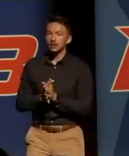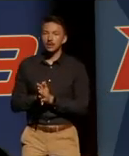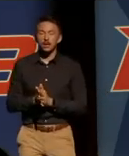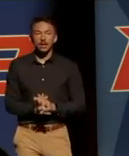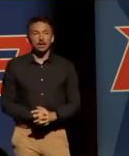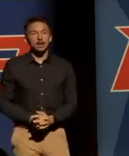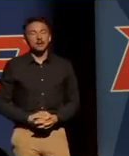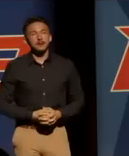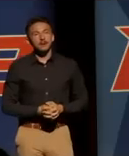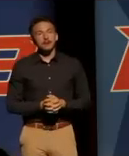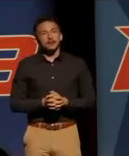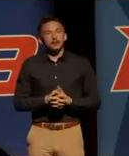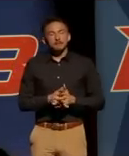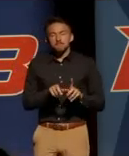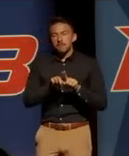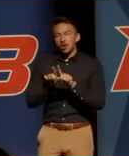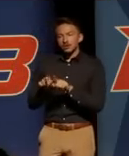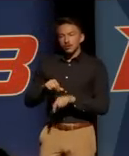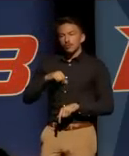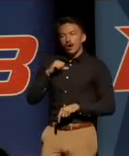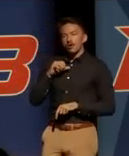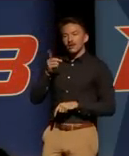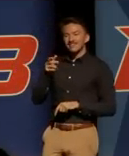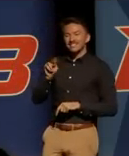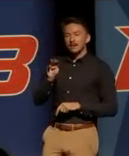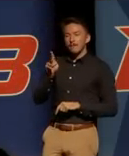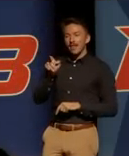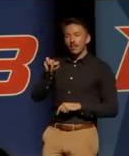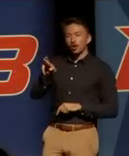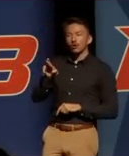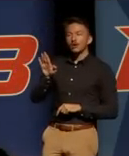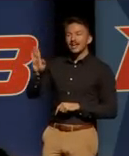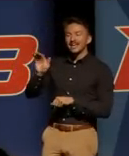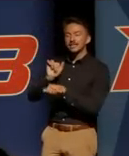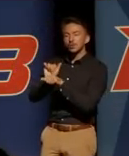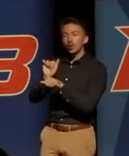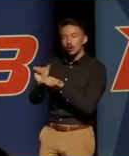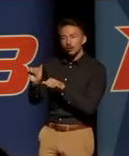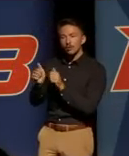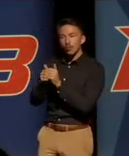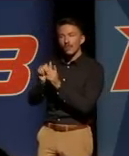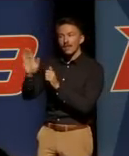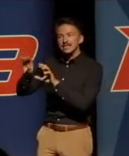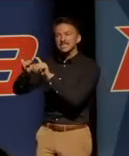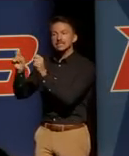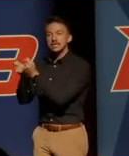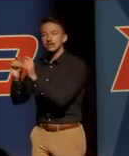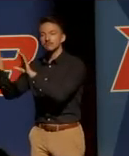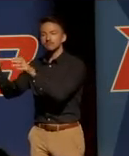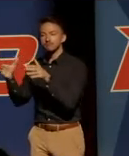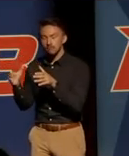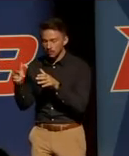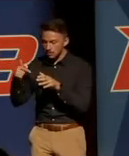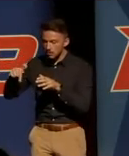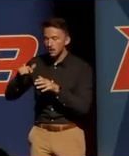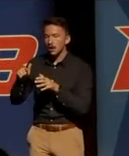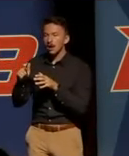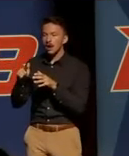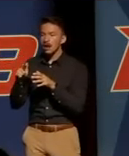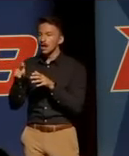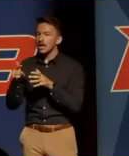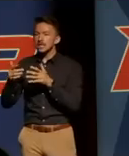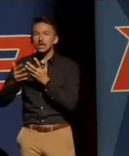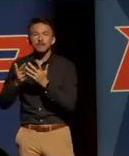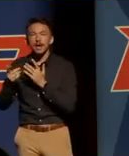I'm also proud of the work that Dean Wheeler and his team has done. Wherever our students are, and you can